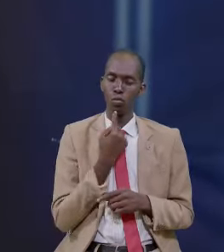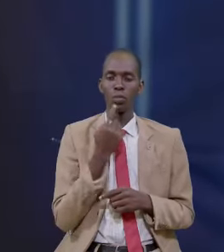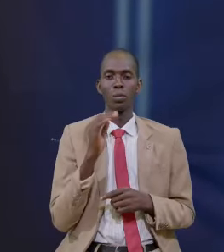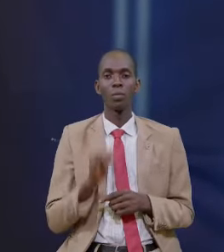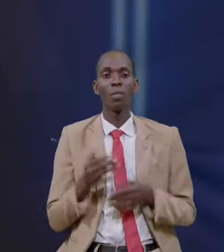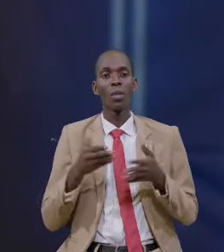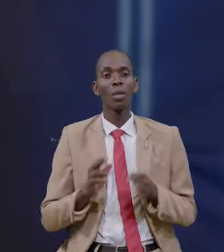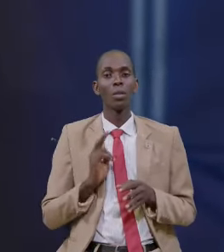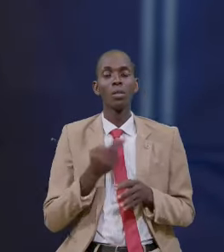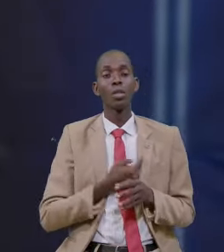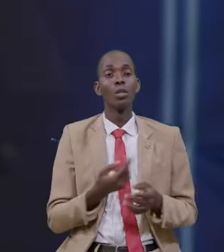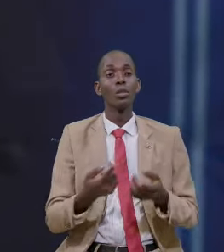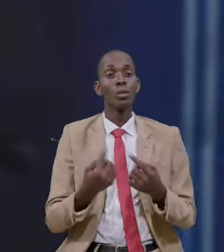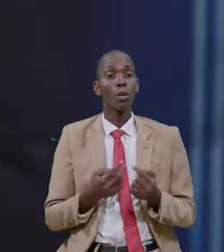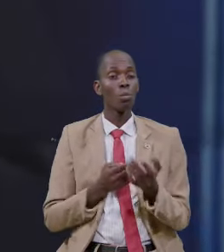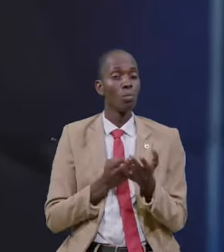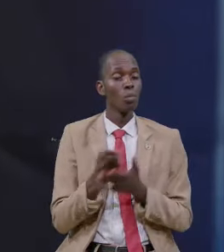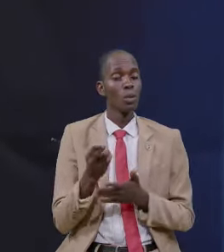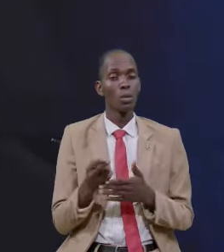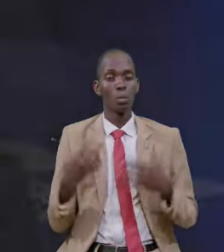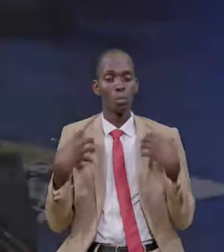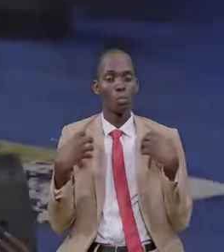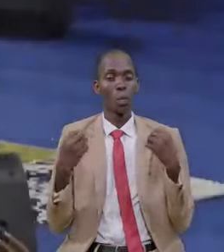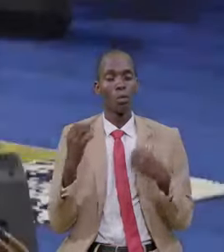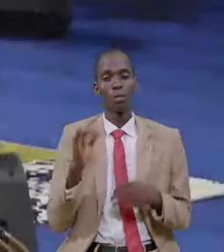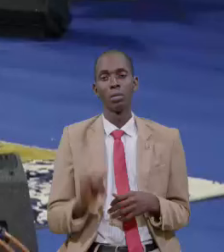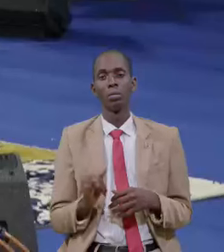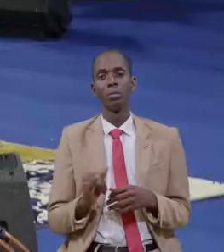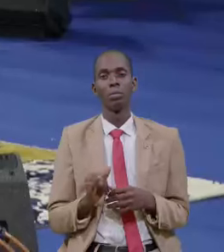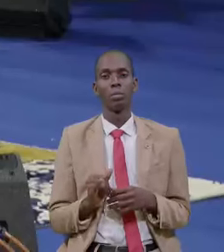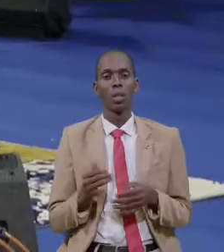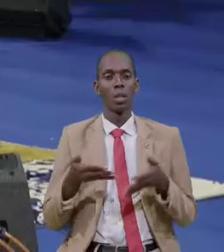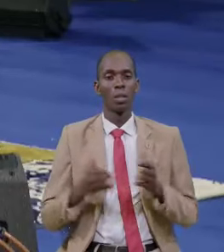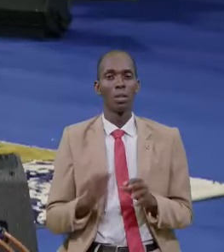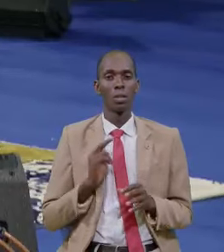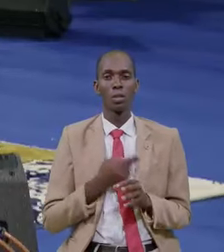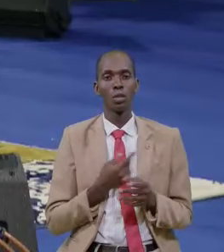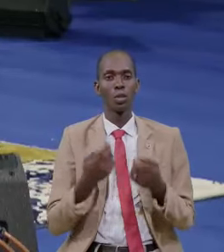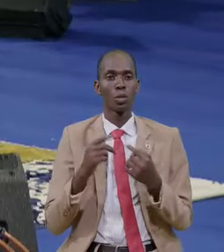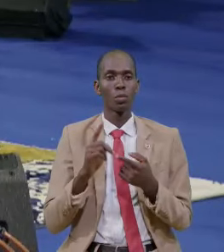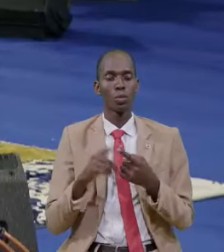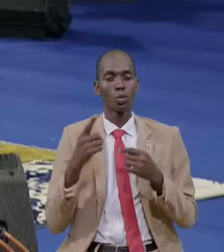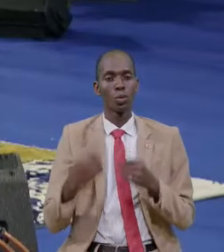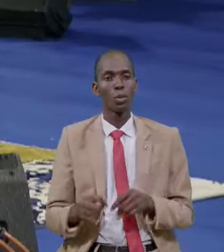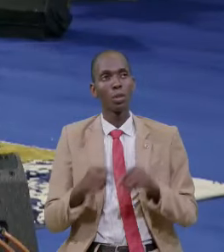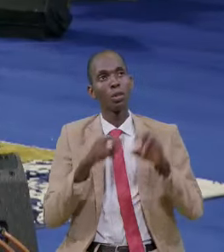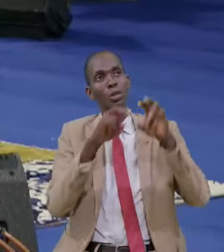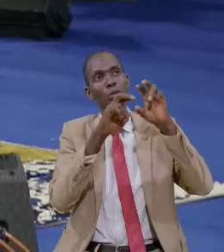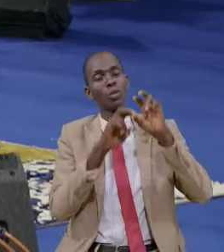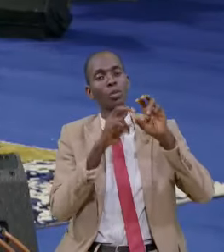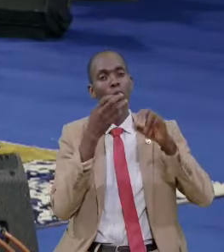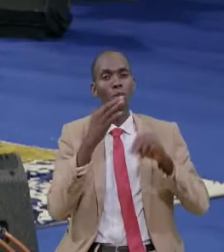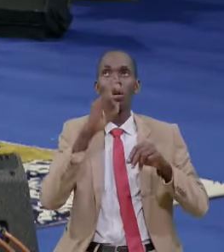unto him boldly. Let's come unto the throne of grace, that